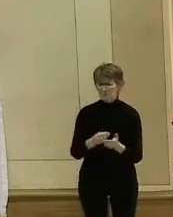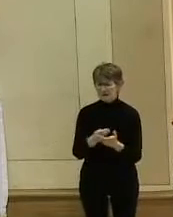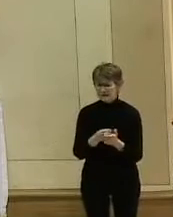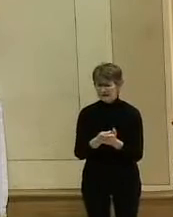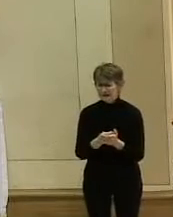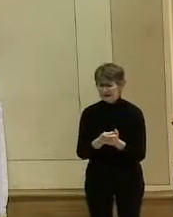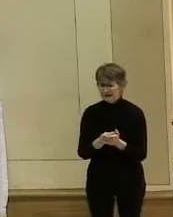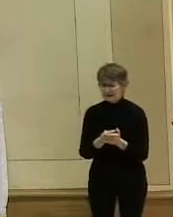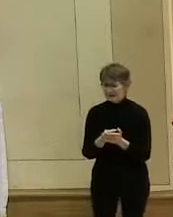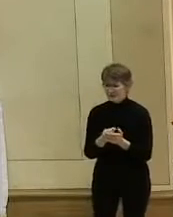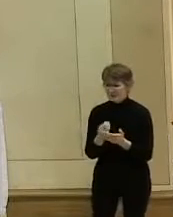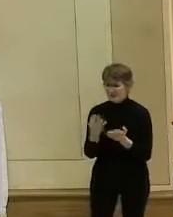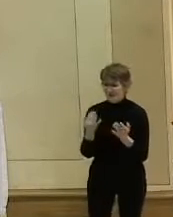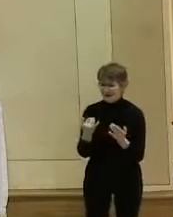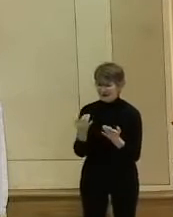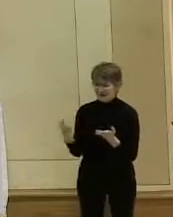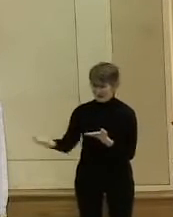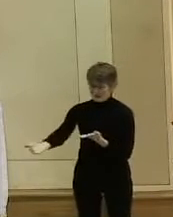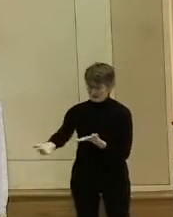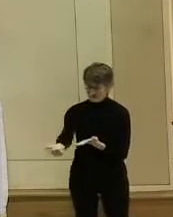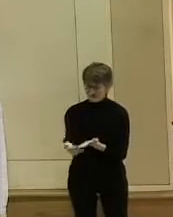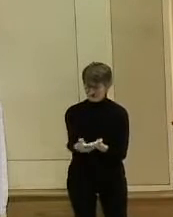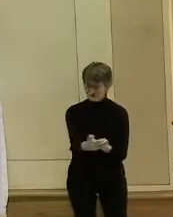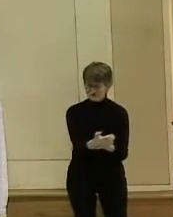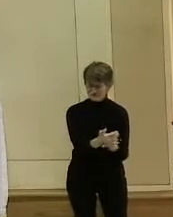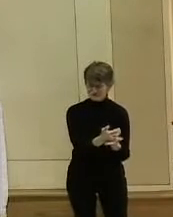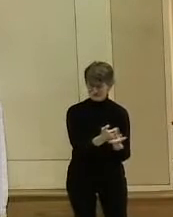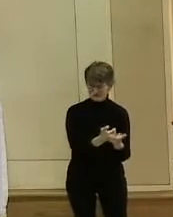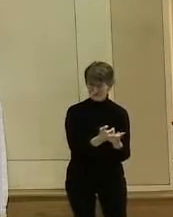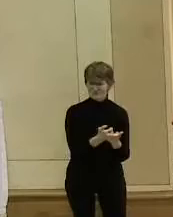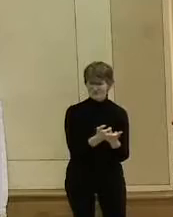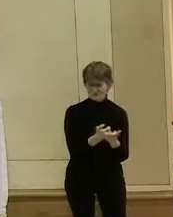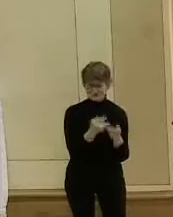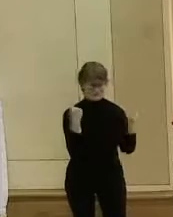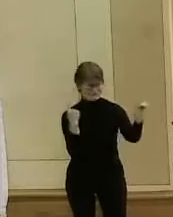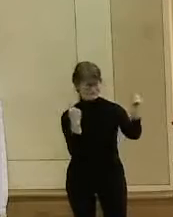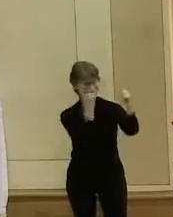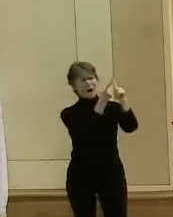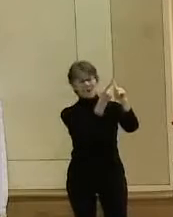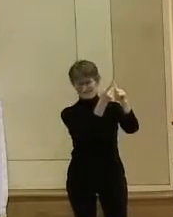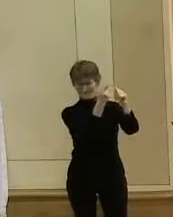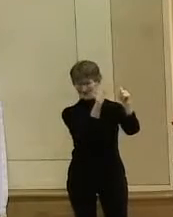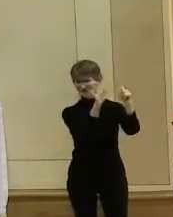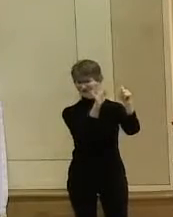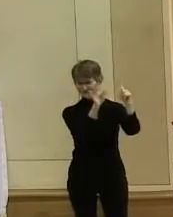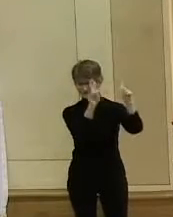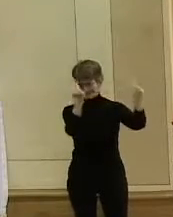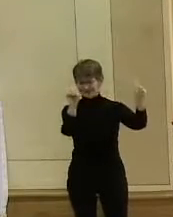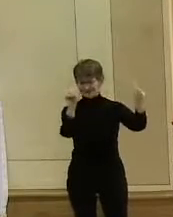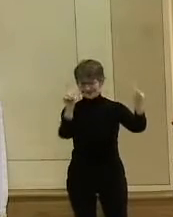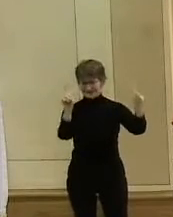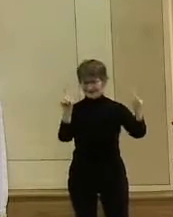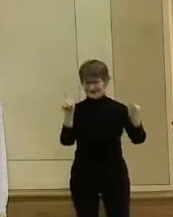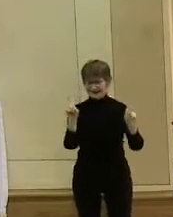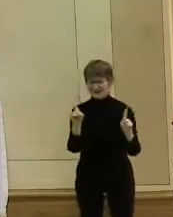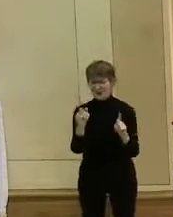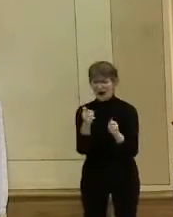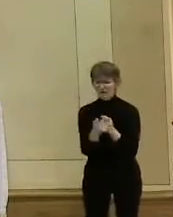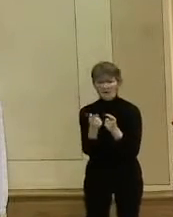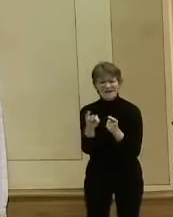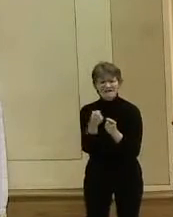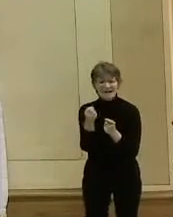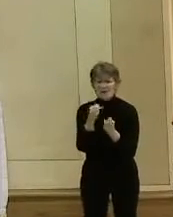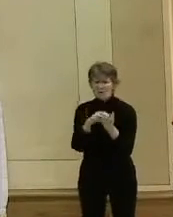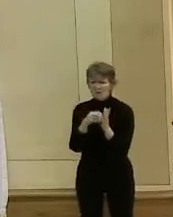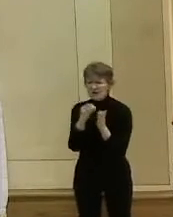you know, Father, I haven't given yet to the capital campaign. I want you to take a cookie. Everyone take a cookie home. Because if you don't take them